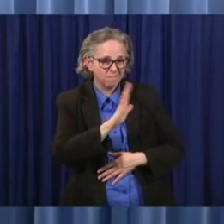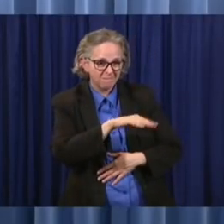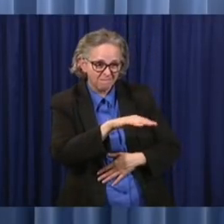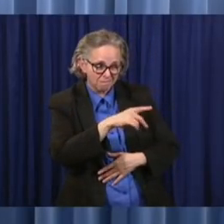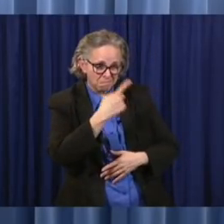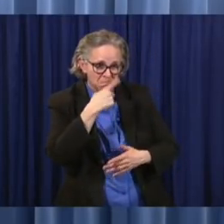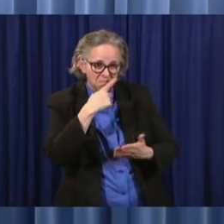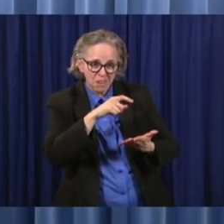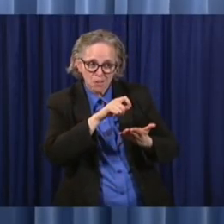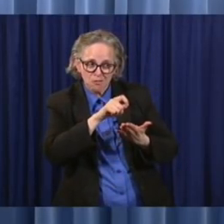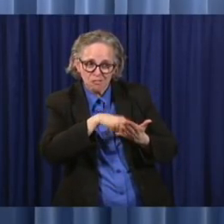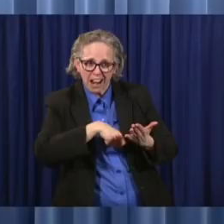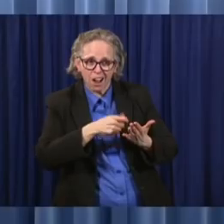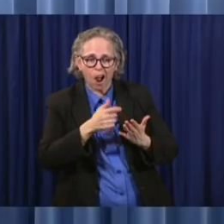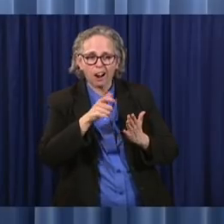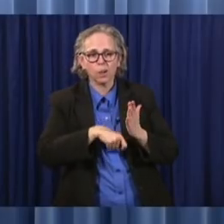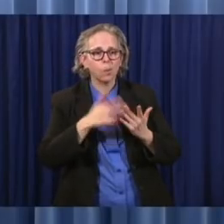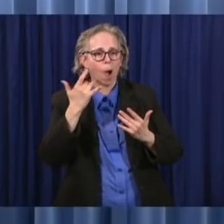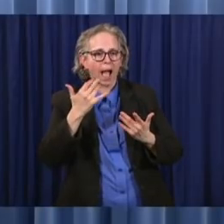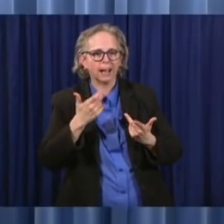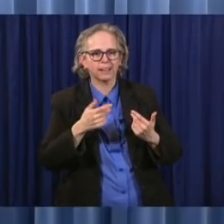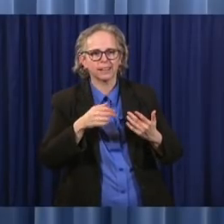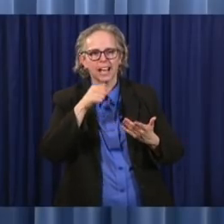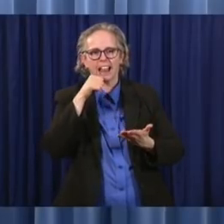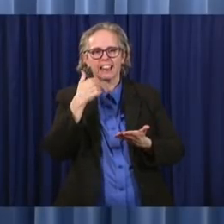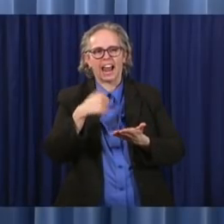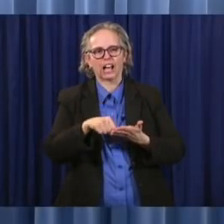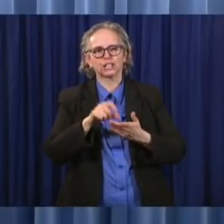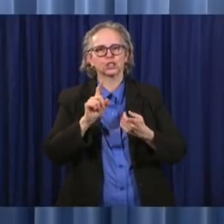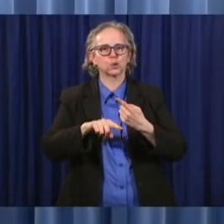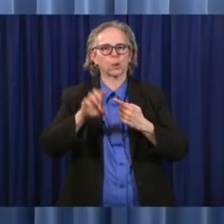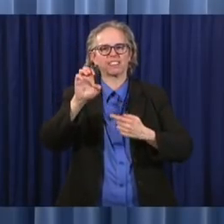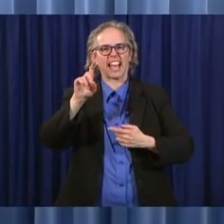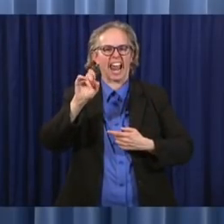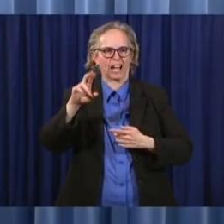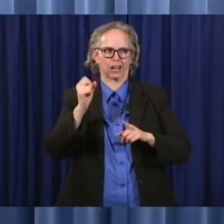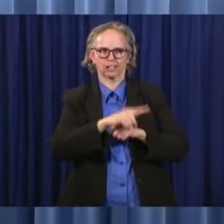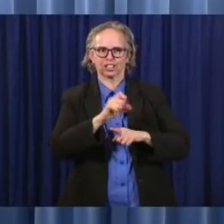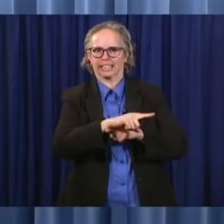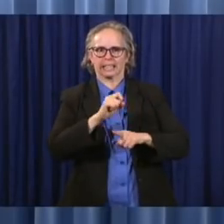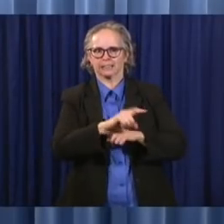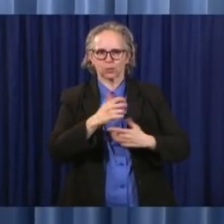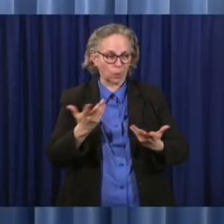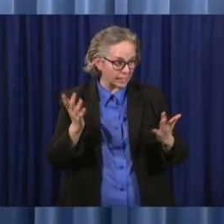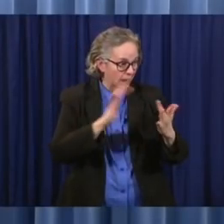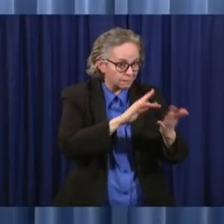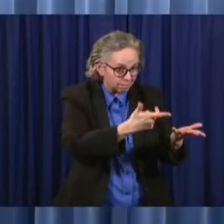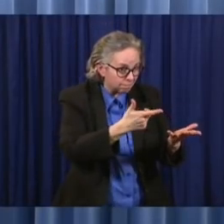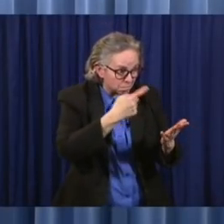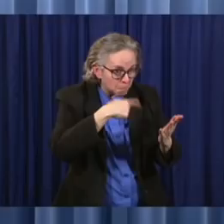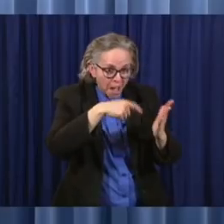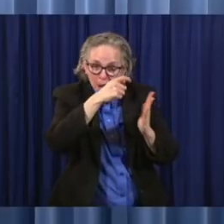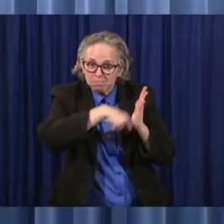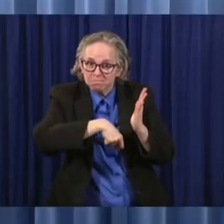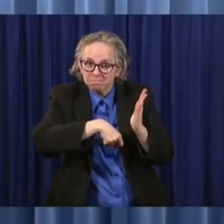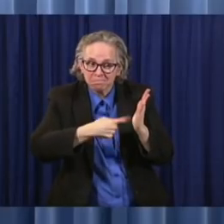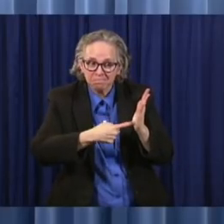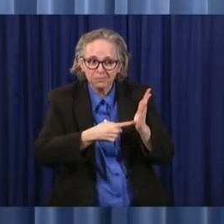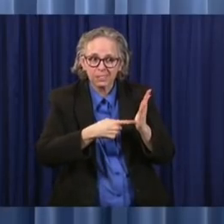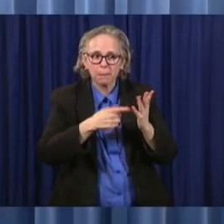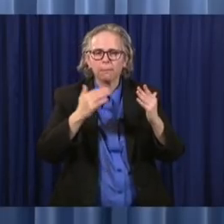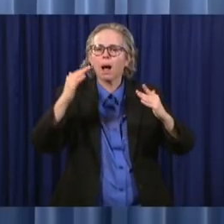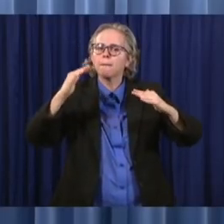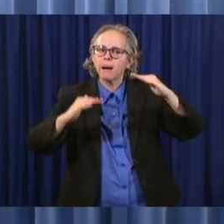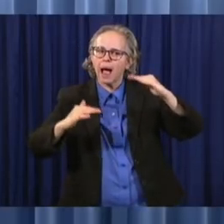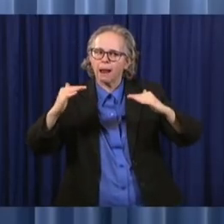editor, and he reached out for her to write a column, maybe to give a little more balance to the editorial